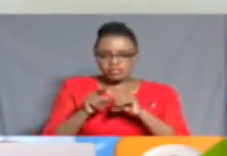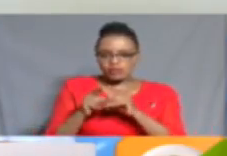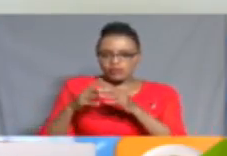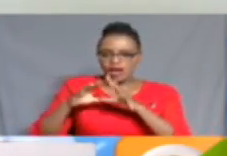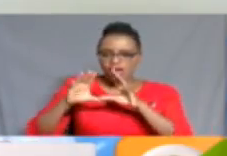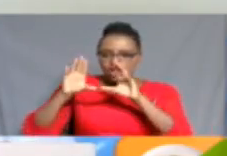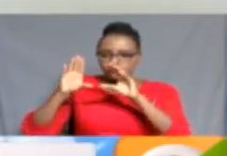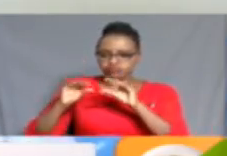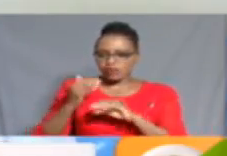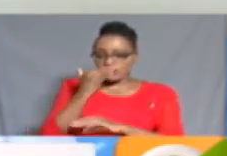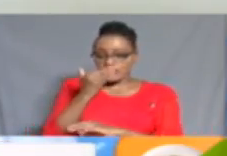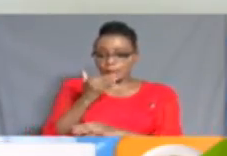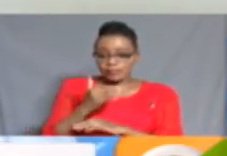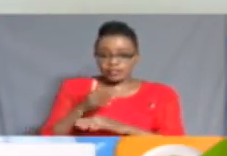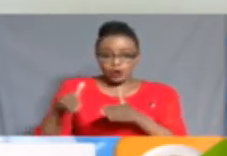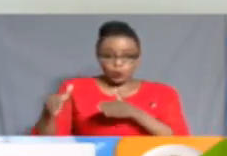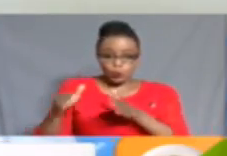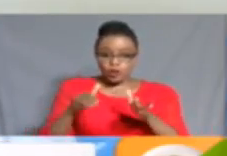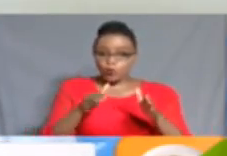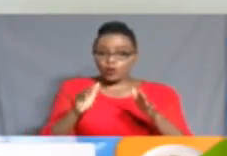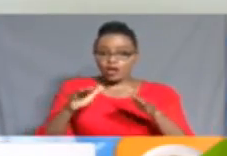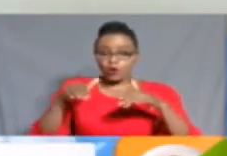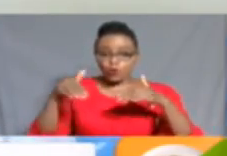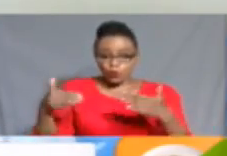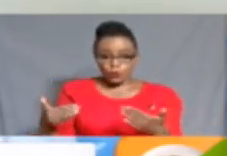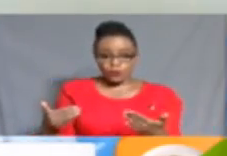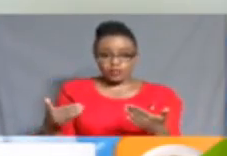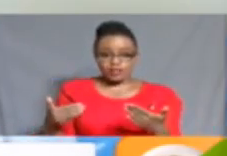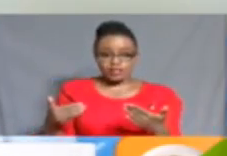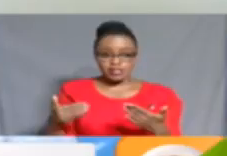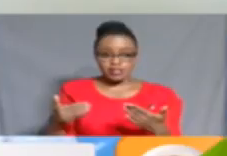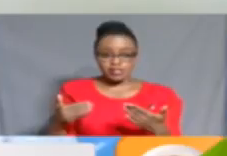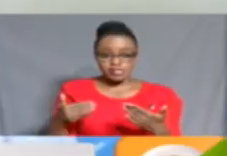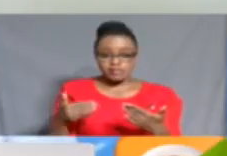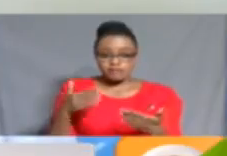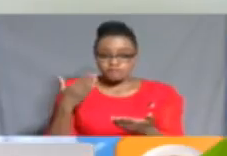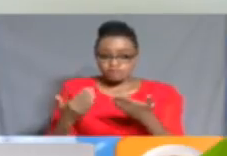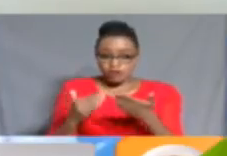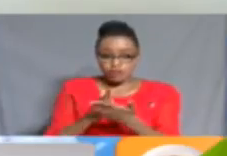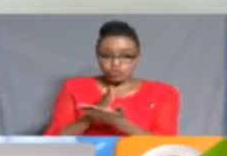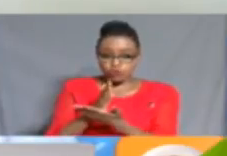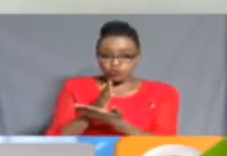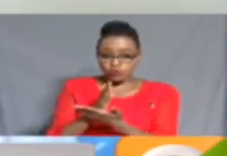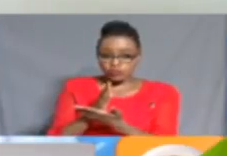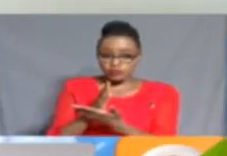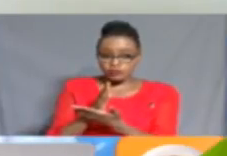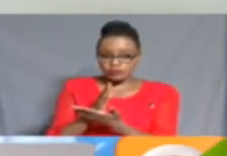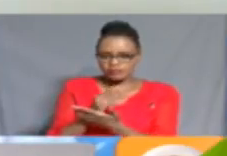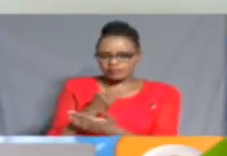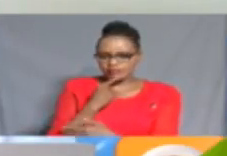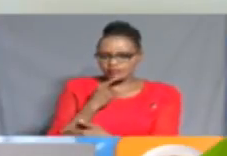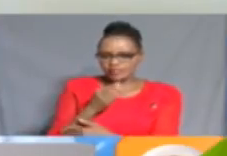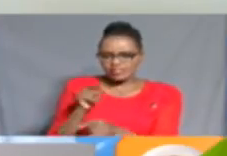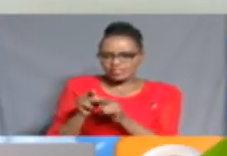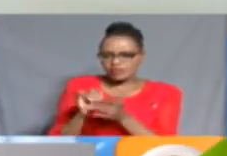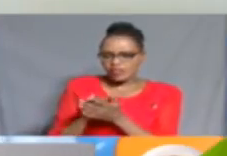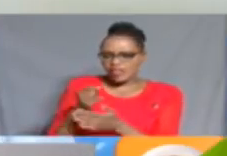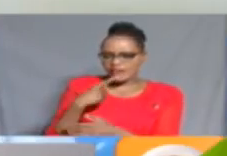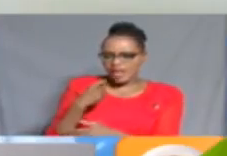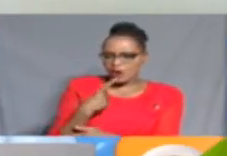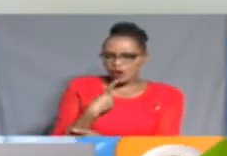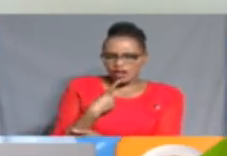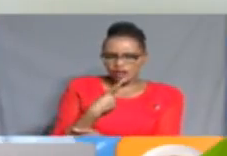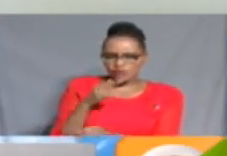breathing mechanism, or it's due to the alleged intoxication